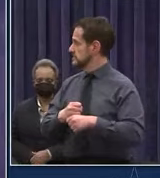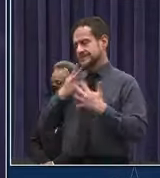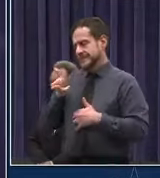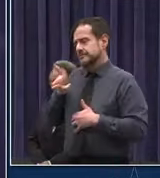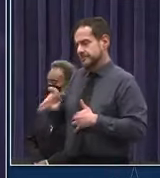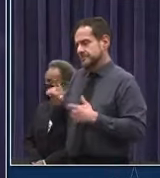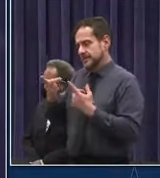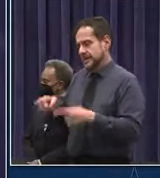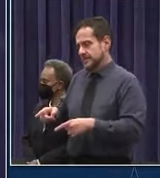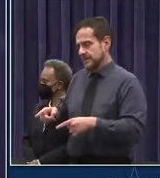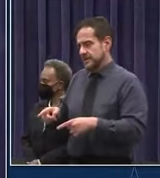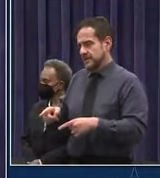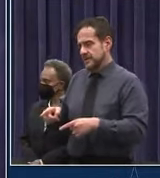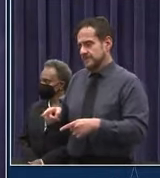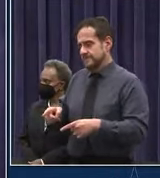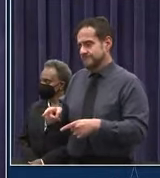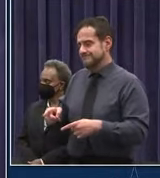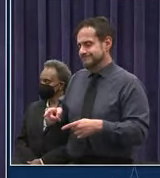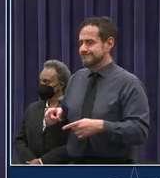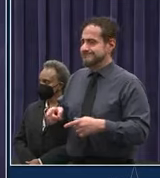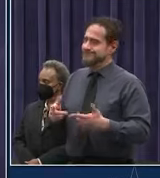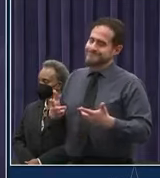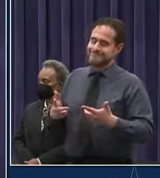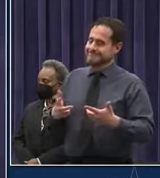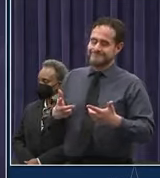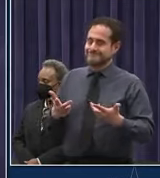was police aware of an increase in shootings in that